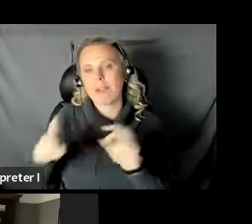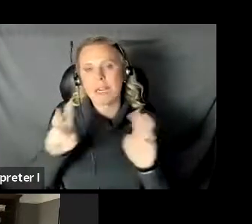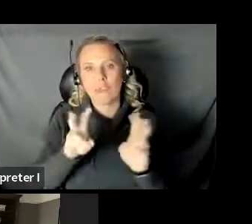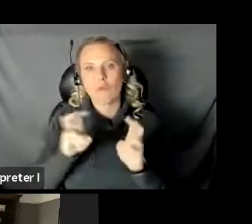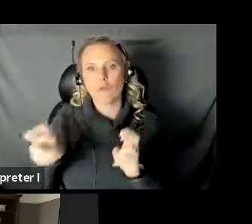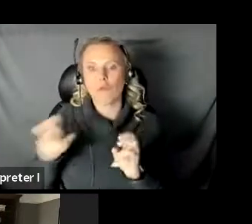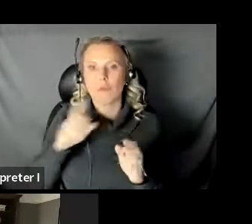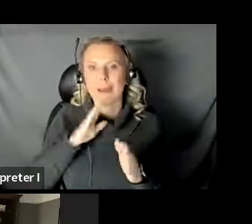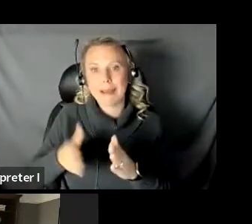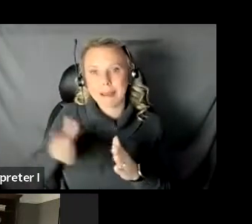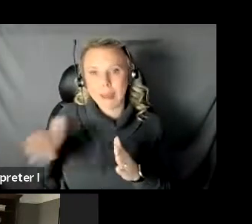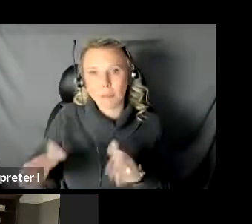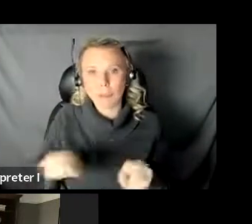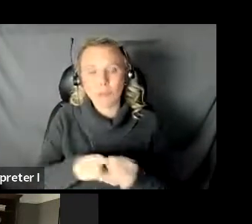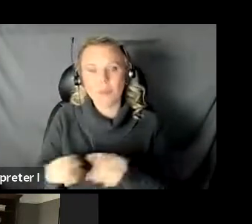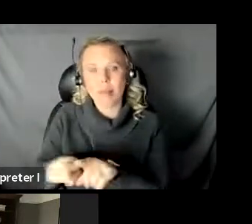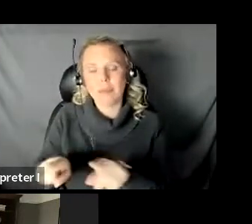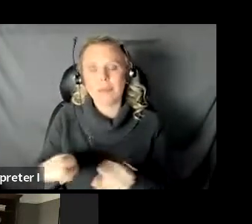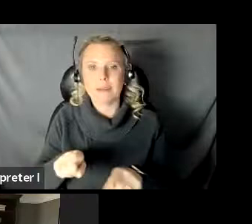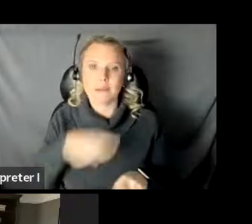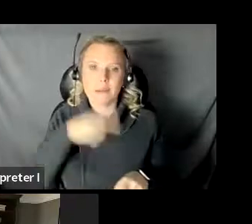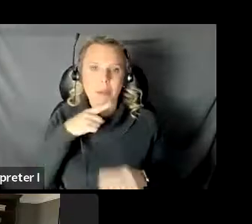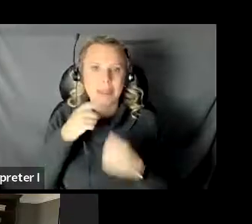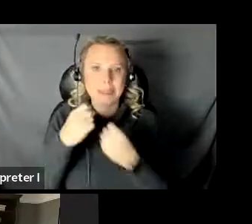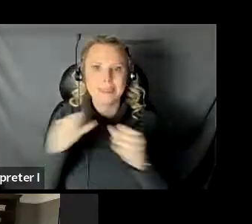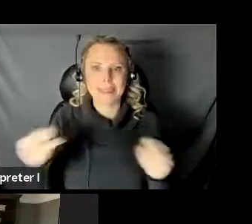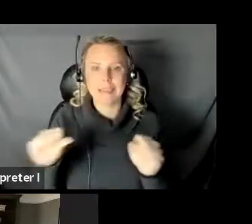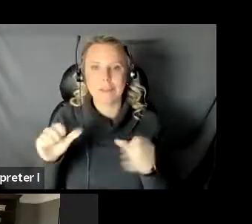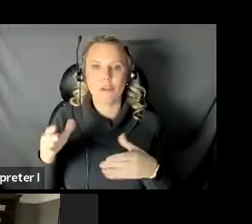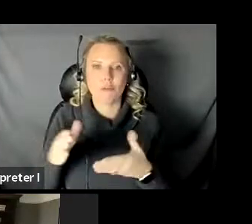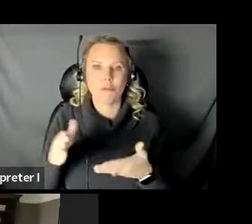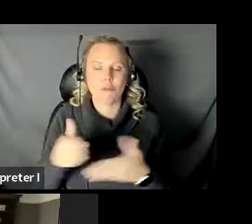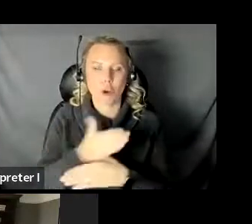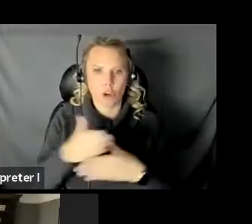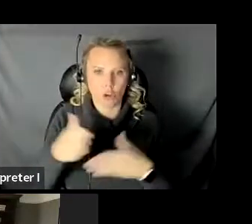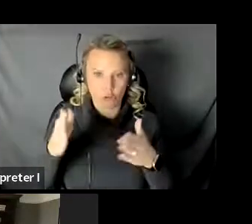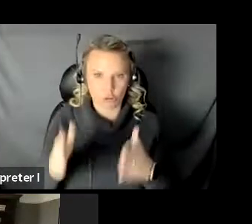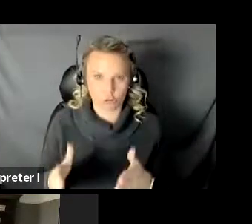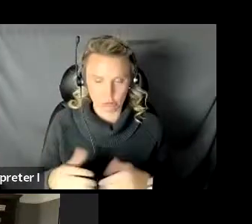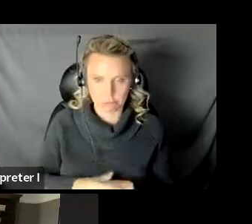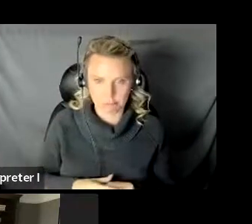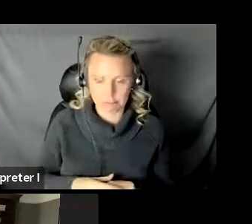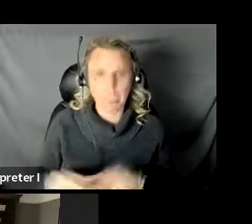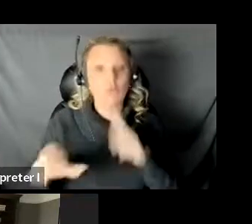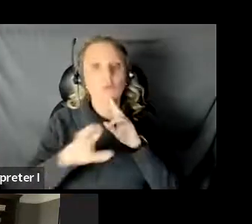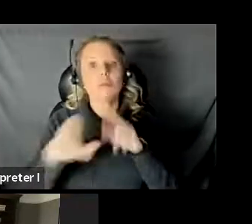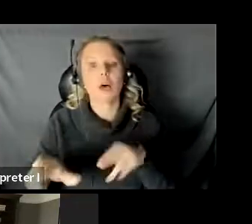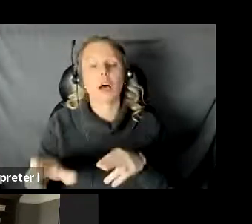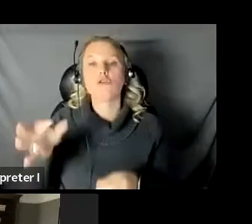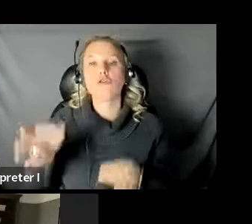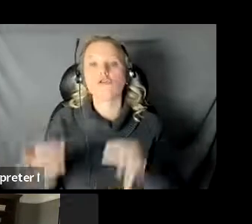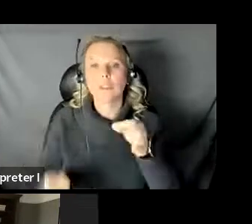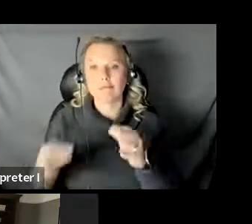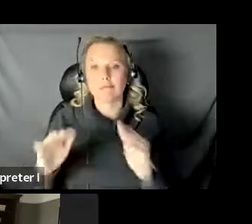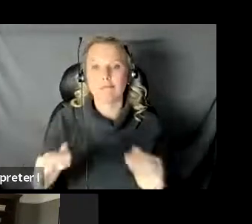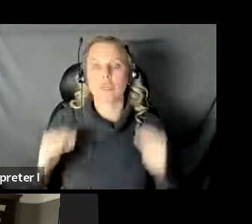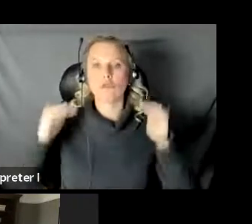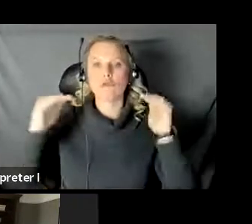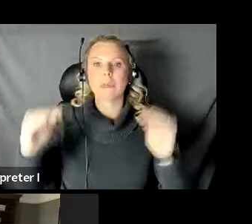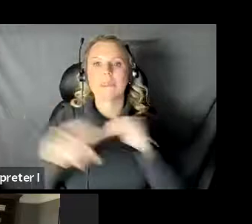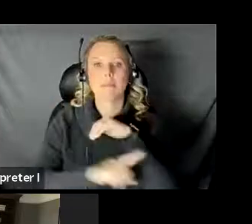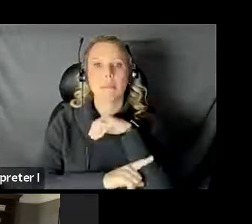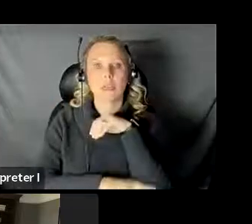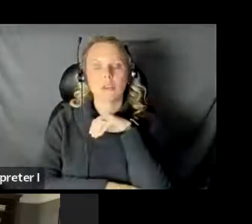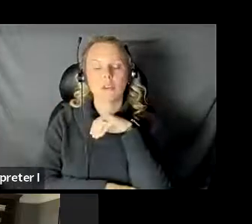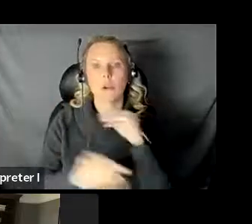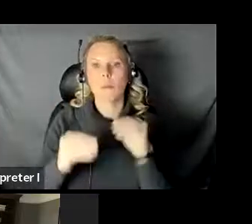neighbors and our public safety partners. In response, the Judiciary Committee increased penalties beyond what the